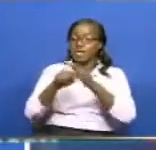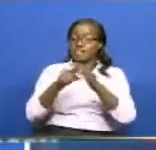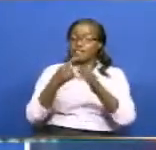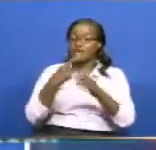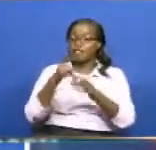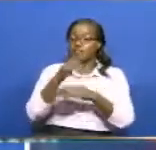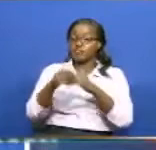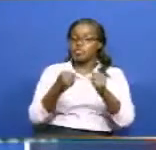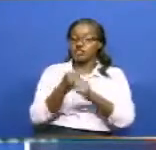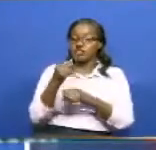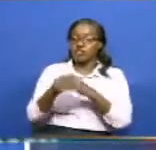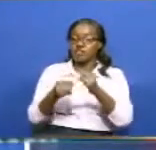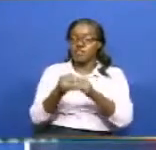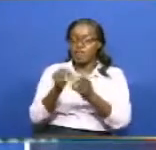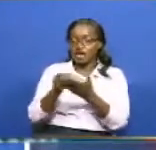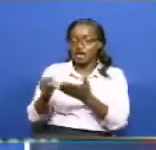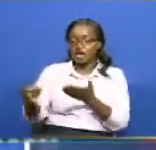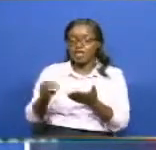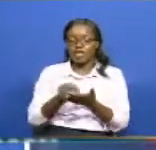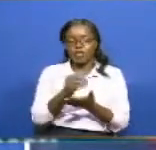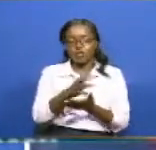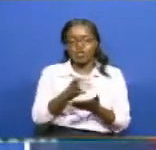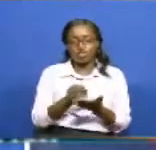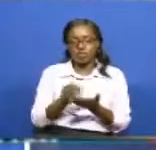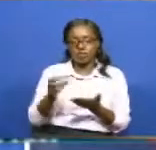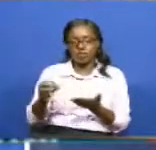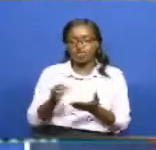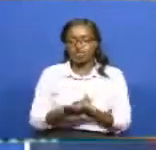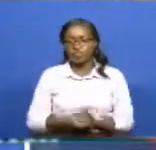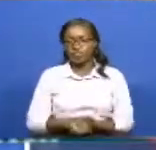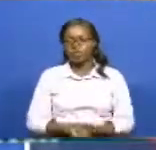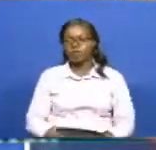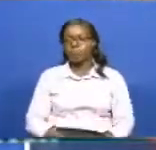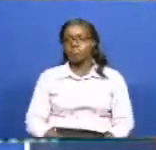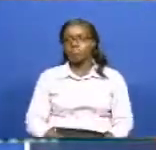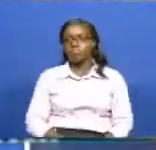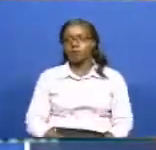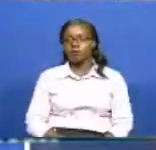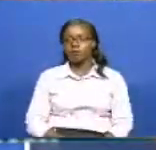of their yearly allocations. For Channel One News, I'm Gladys Mungai.